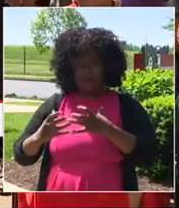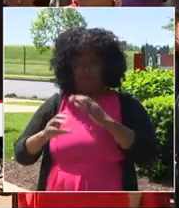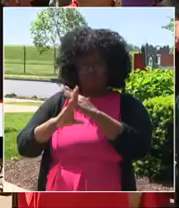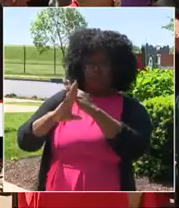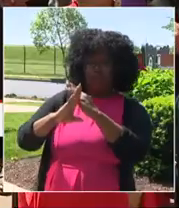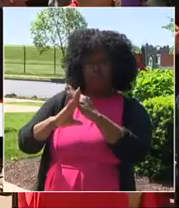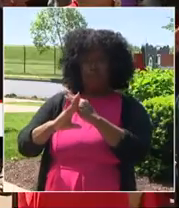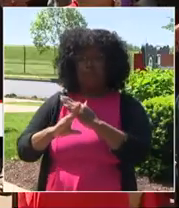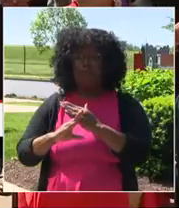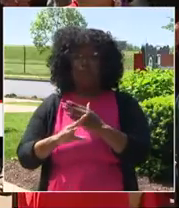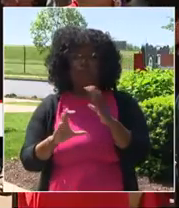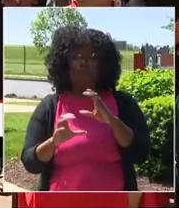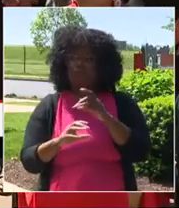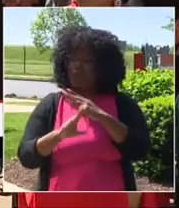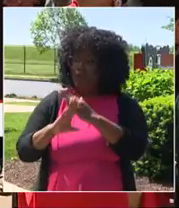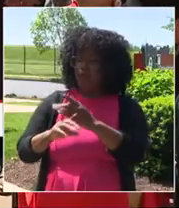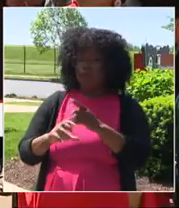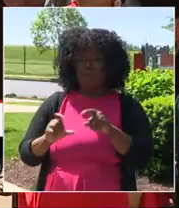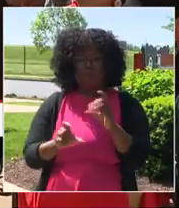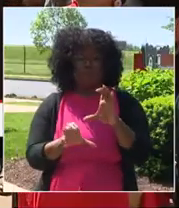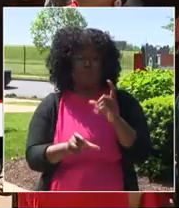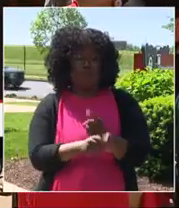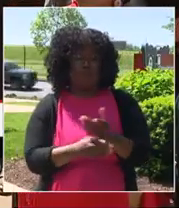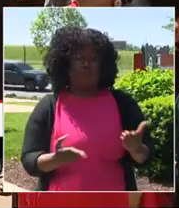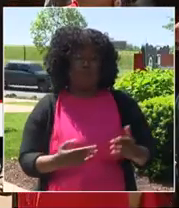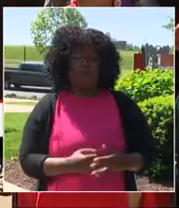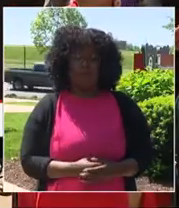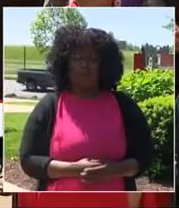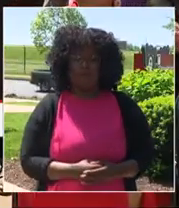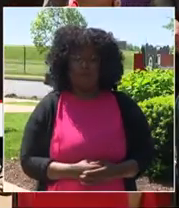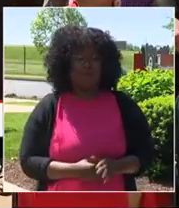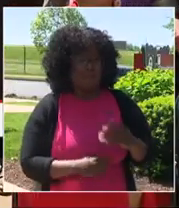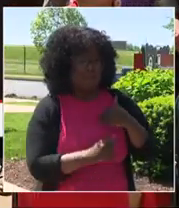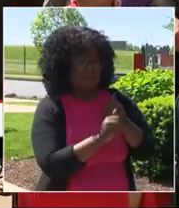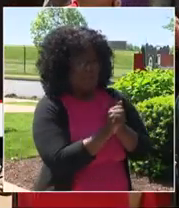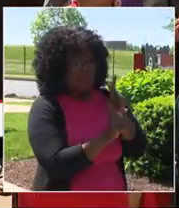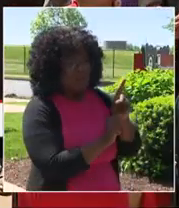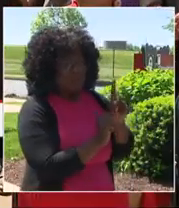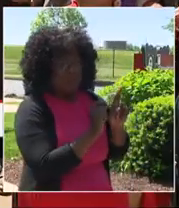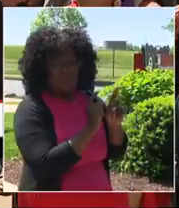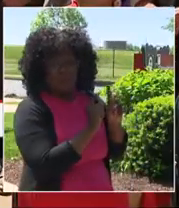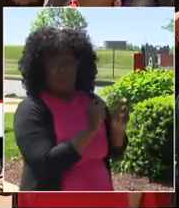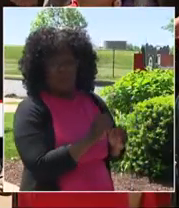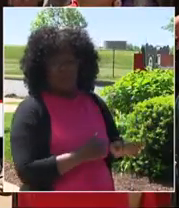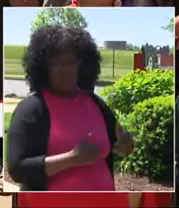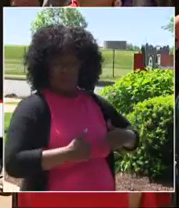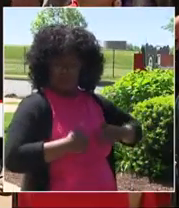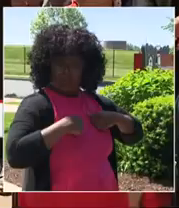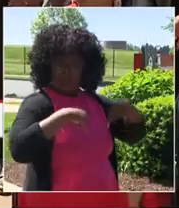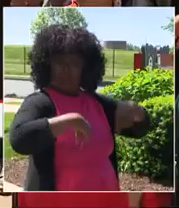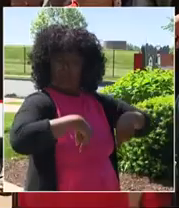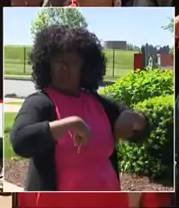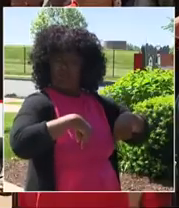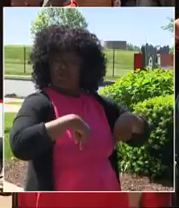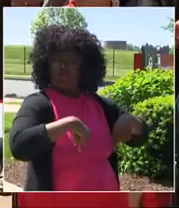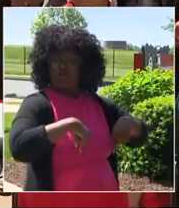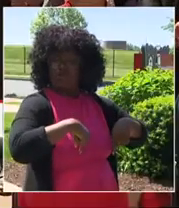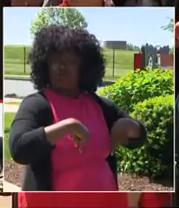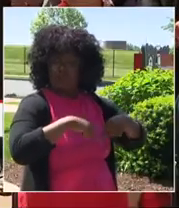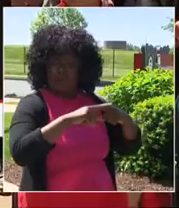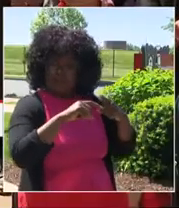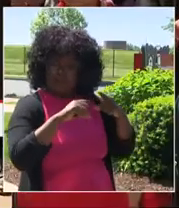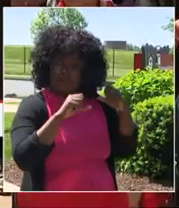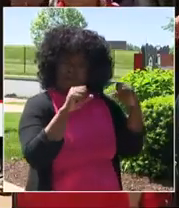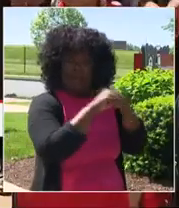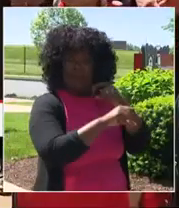Quickly follow up on that. Yeah. Just to quickly follow up. DC residents have stood up for the district